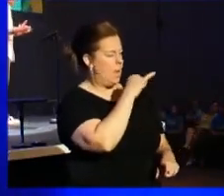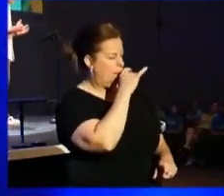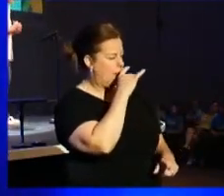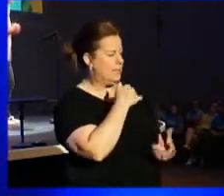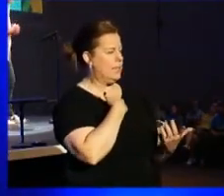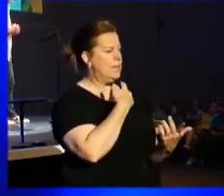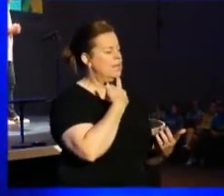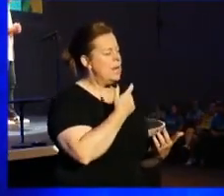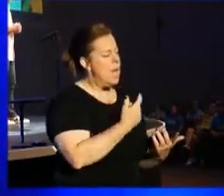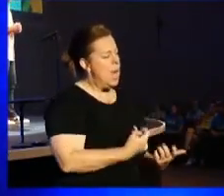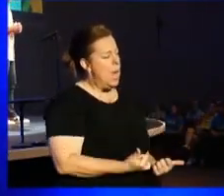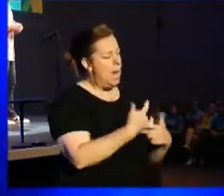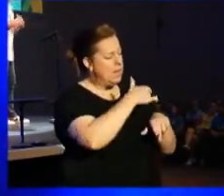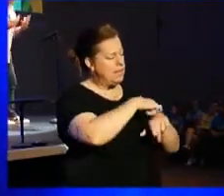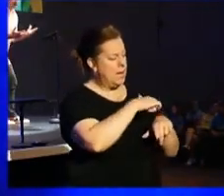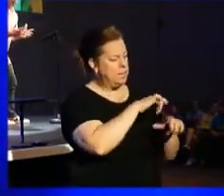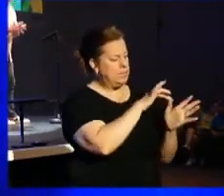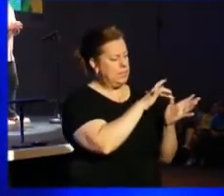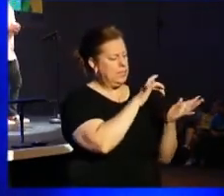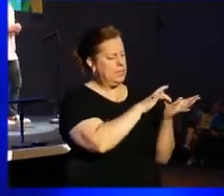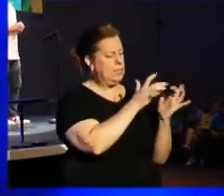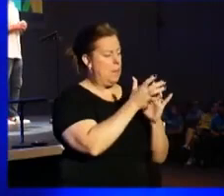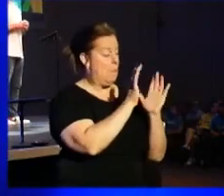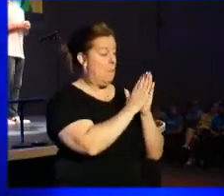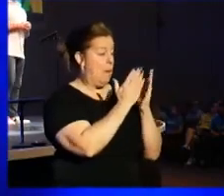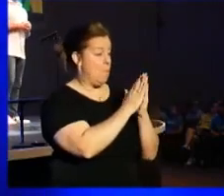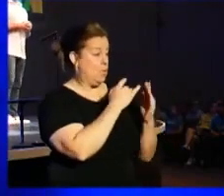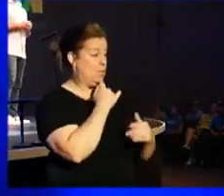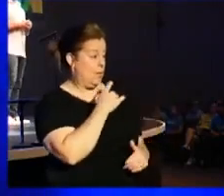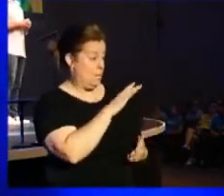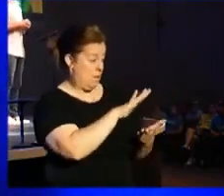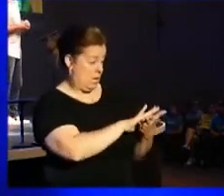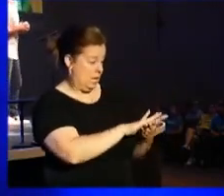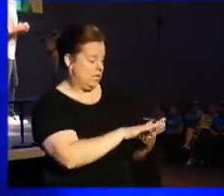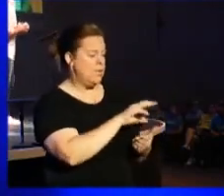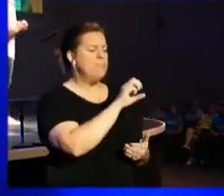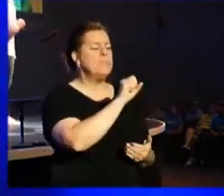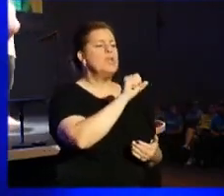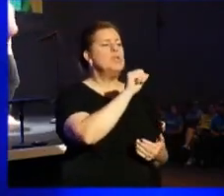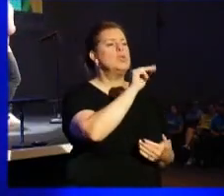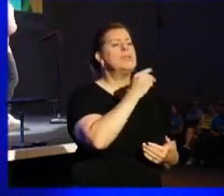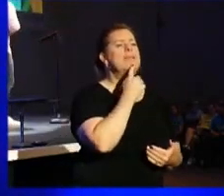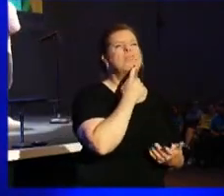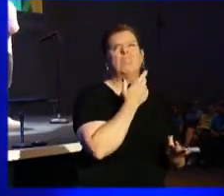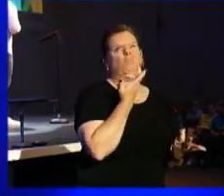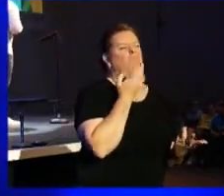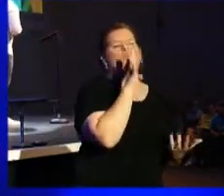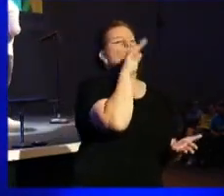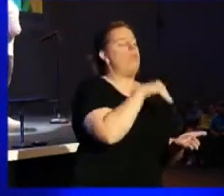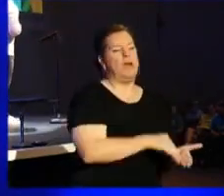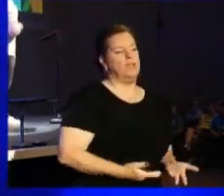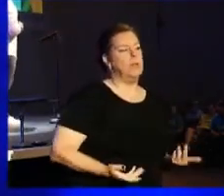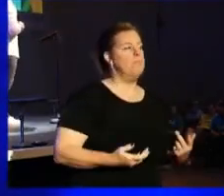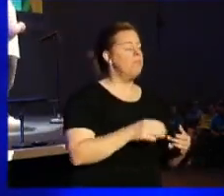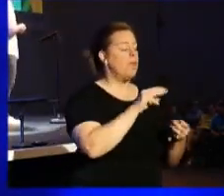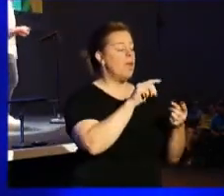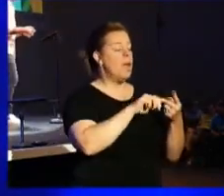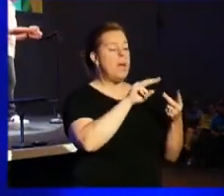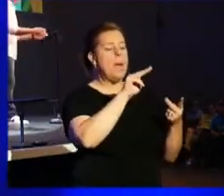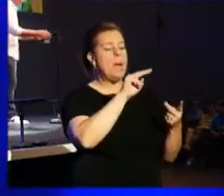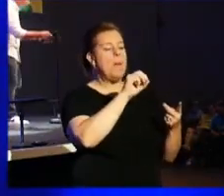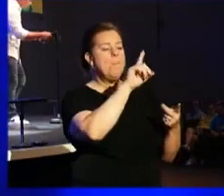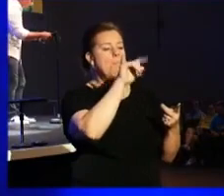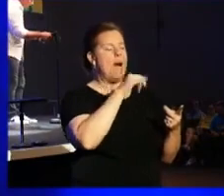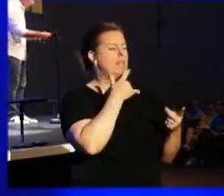the Bible tells us to be nice? And Sam was like, oh, it's gotta be like 4,000. And Molly said, no,